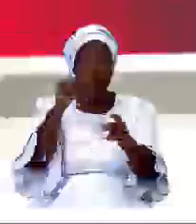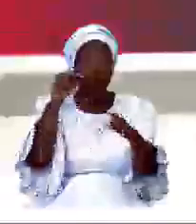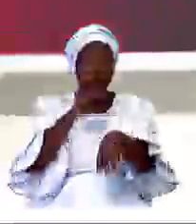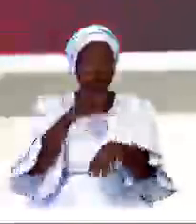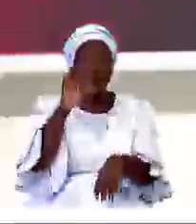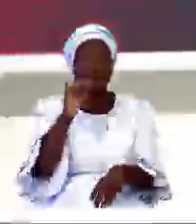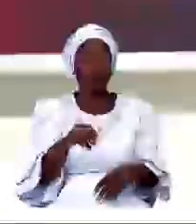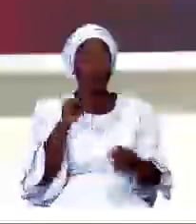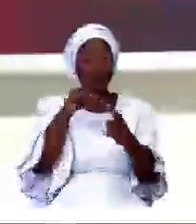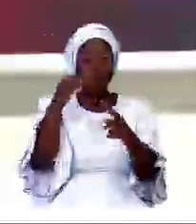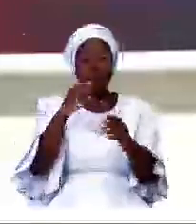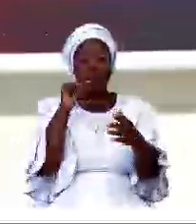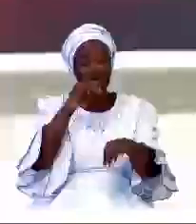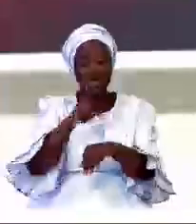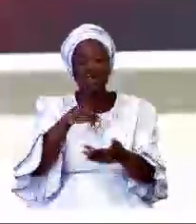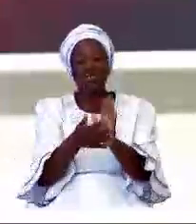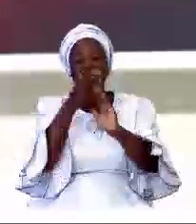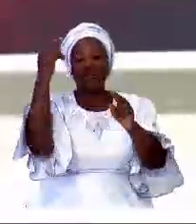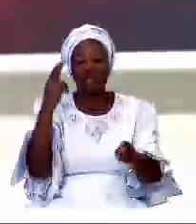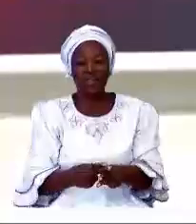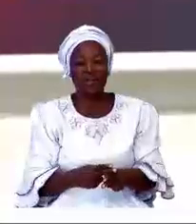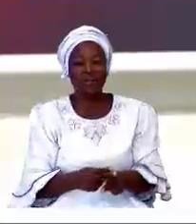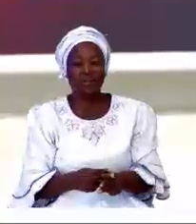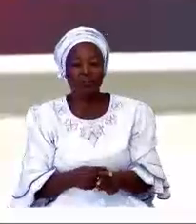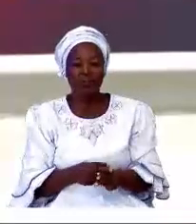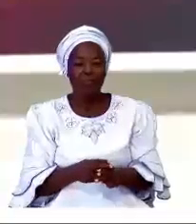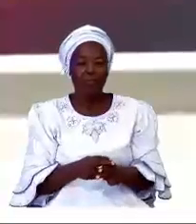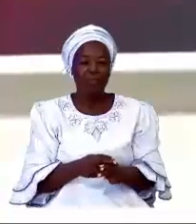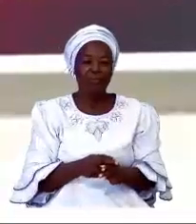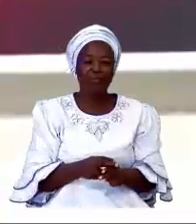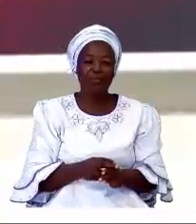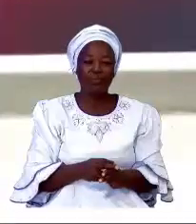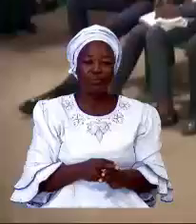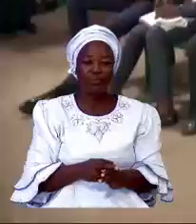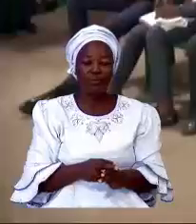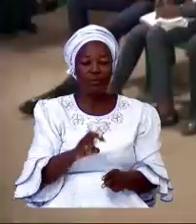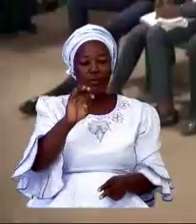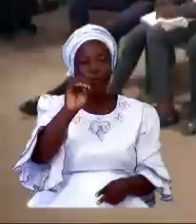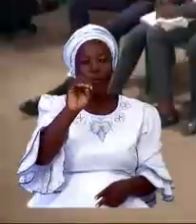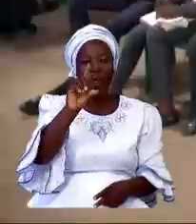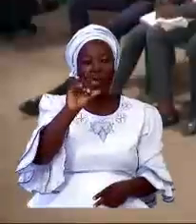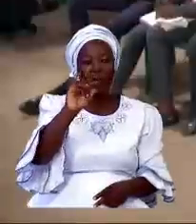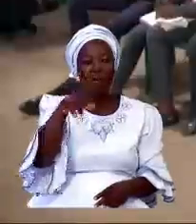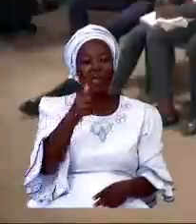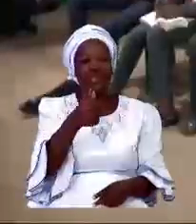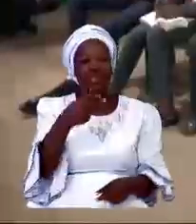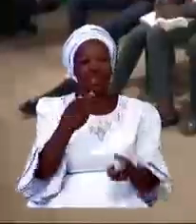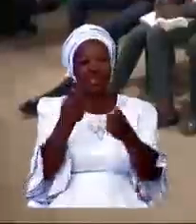of God will touch you at your point of need in Jesus' name.